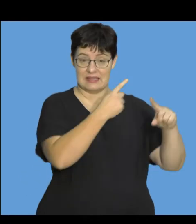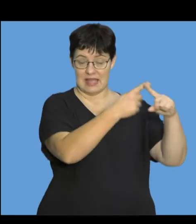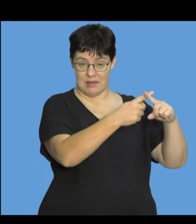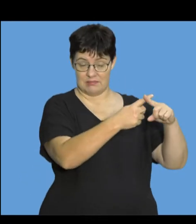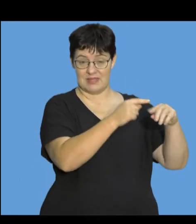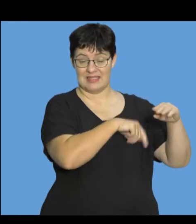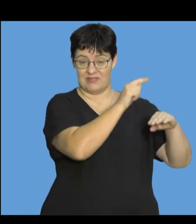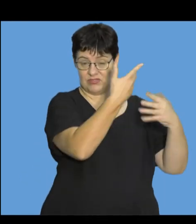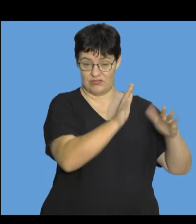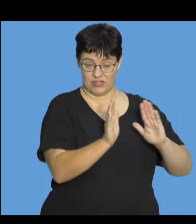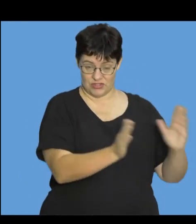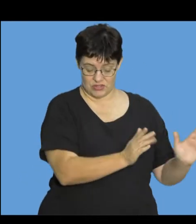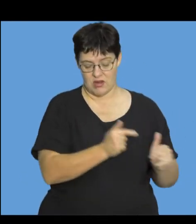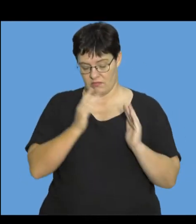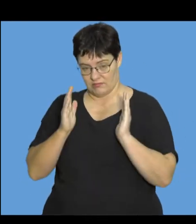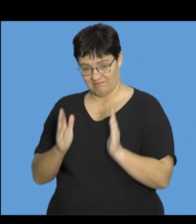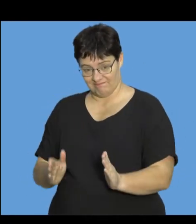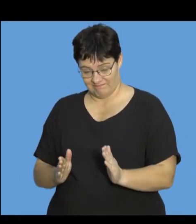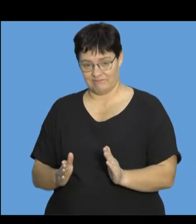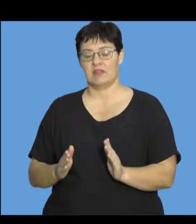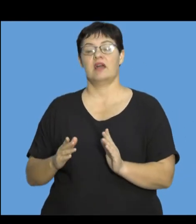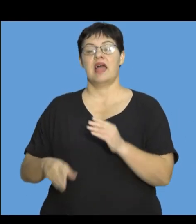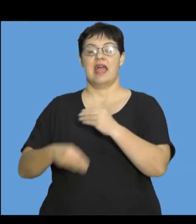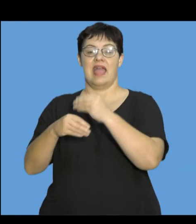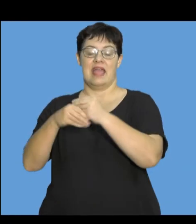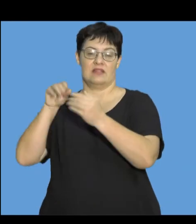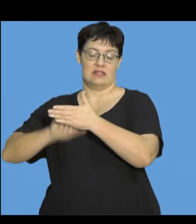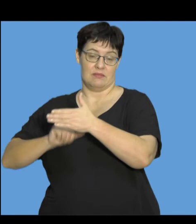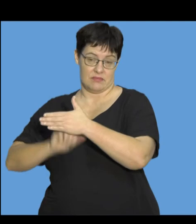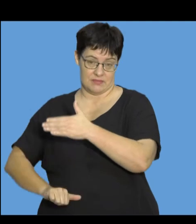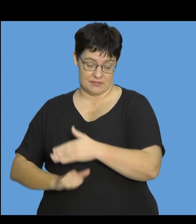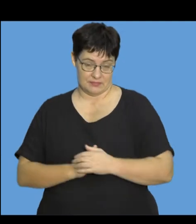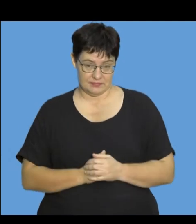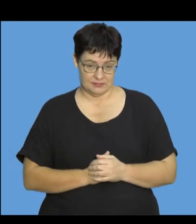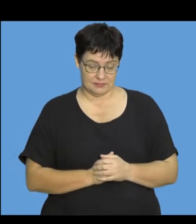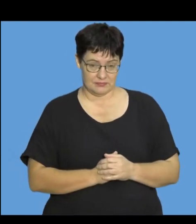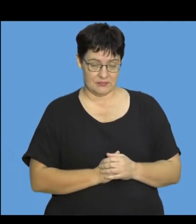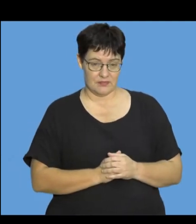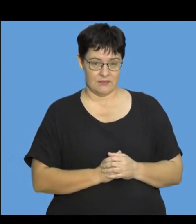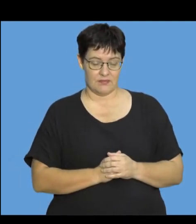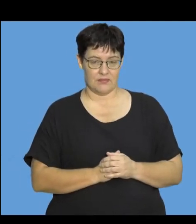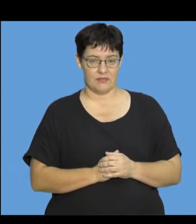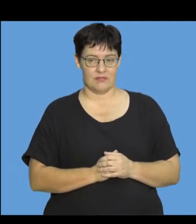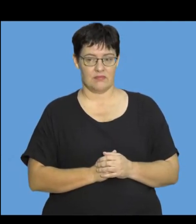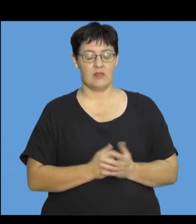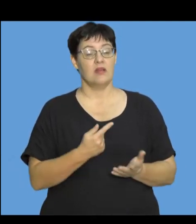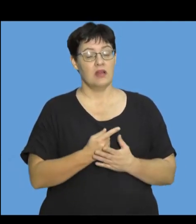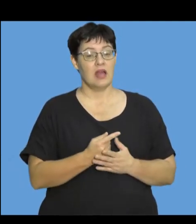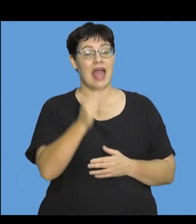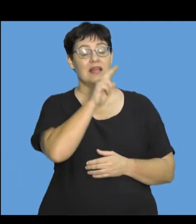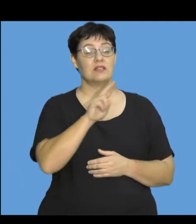multiplication and division. Now we're going to mainly focus on the addition and the subtraction, right? So when an